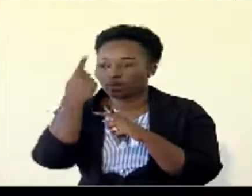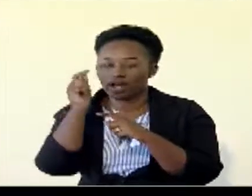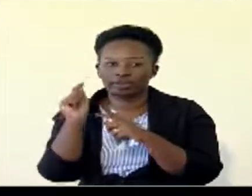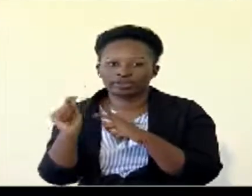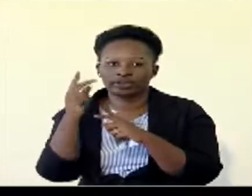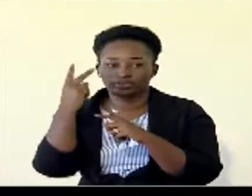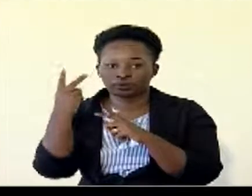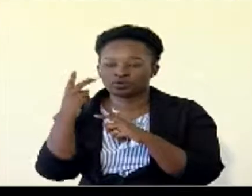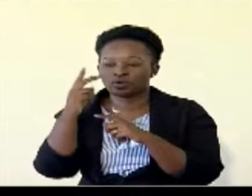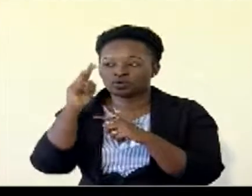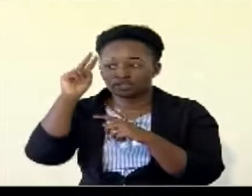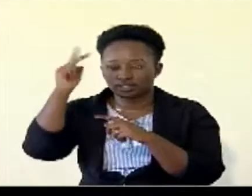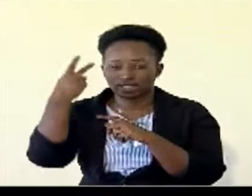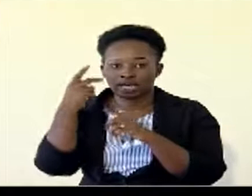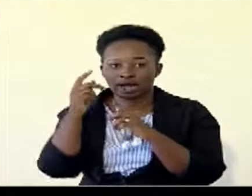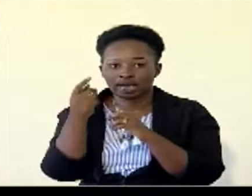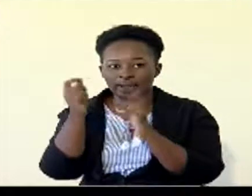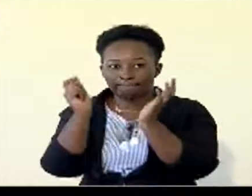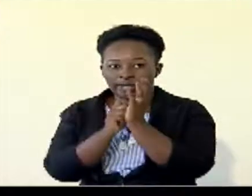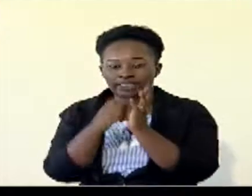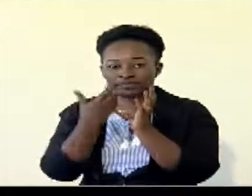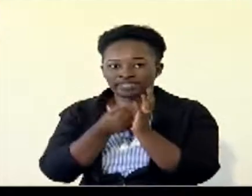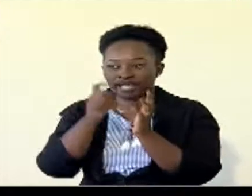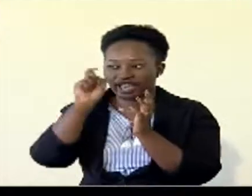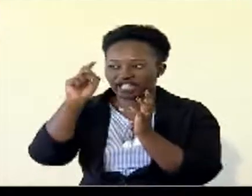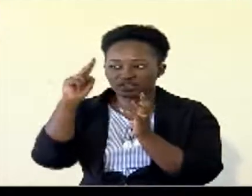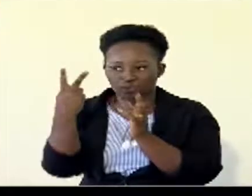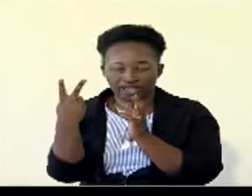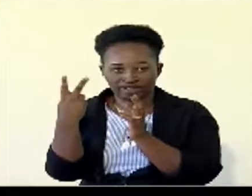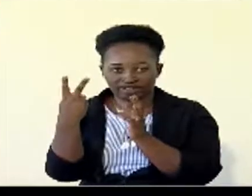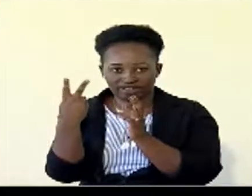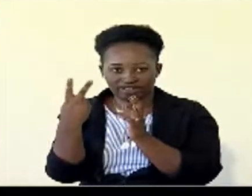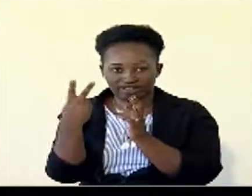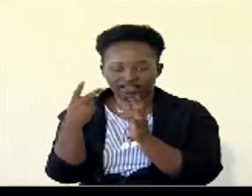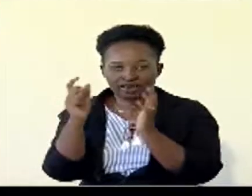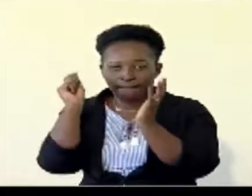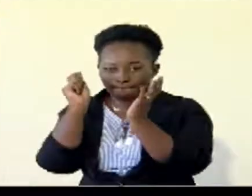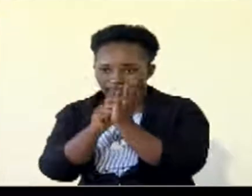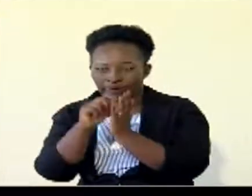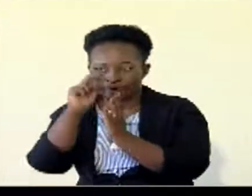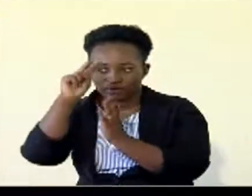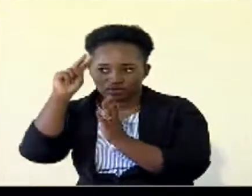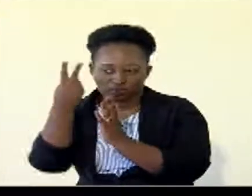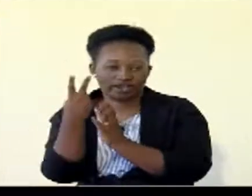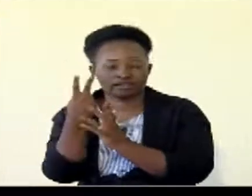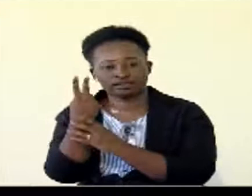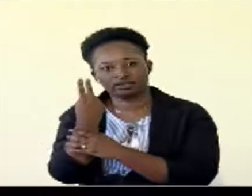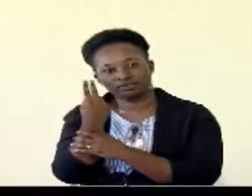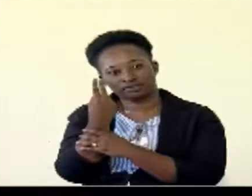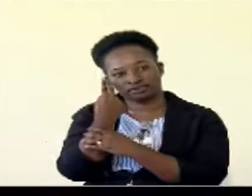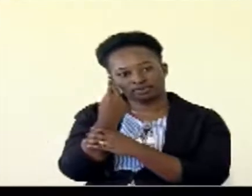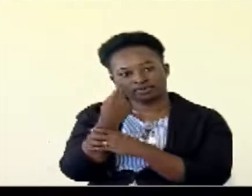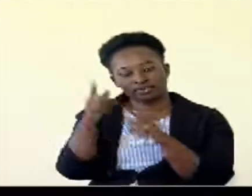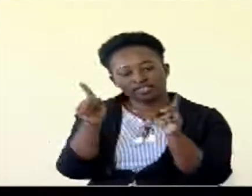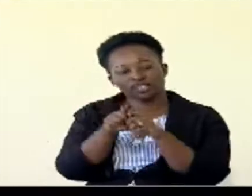is squared. Then there's a button which has x squared, this one. So I square it. You can